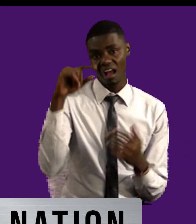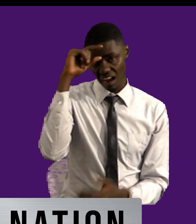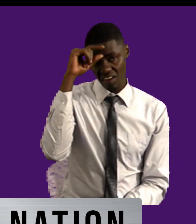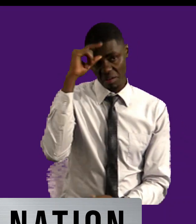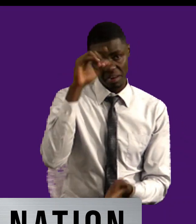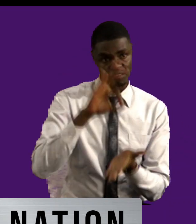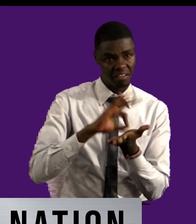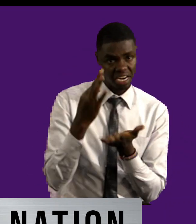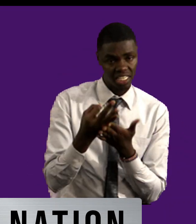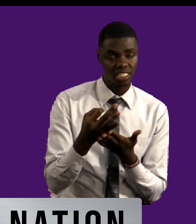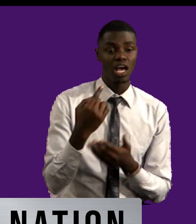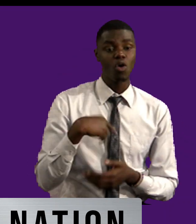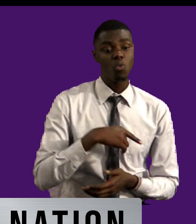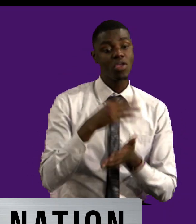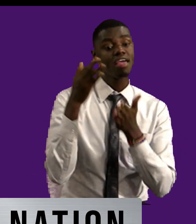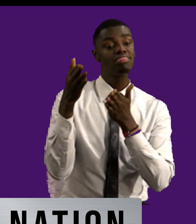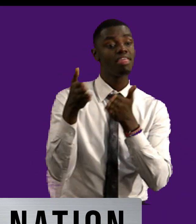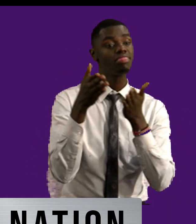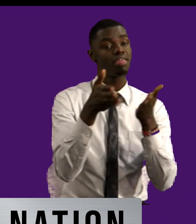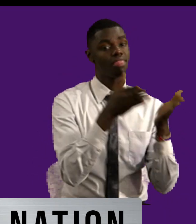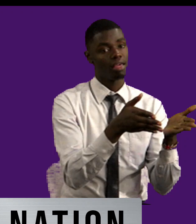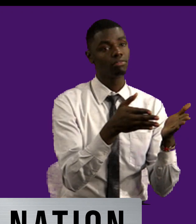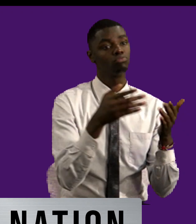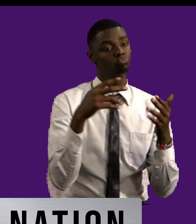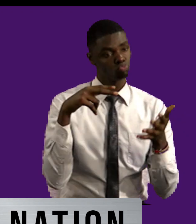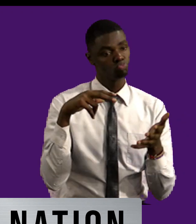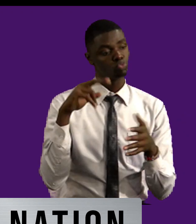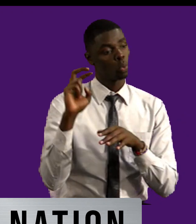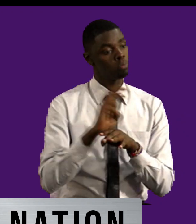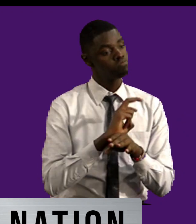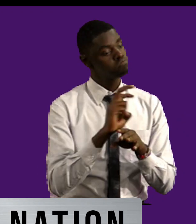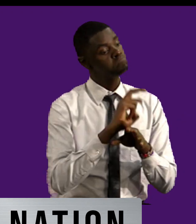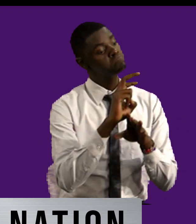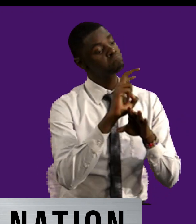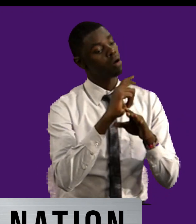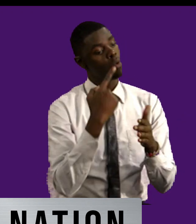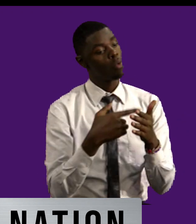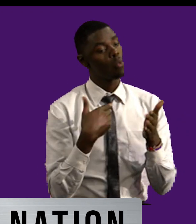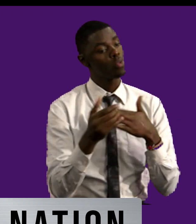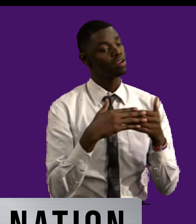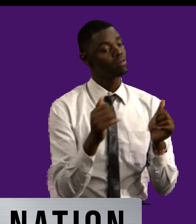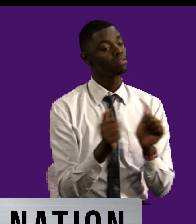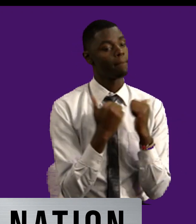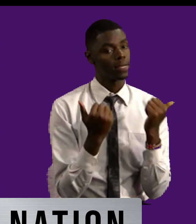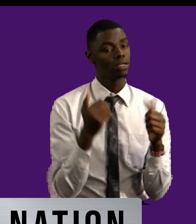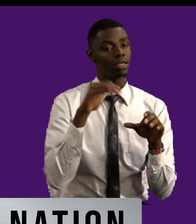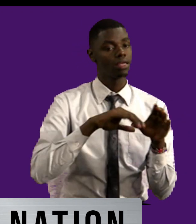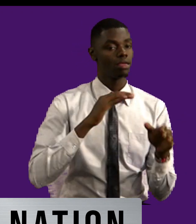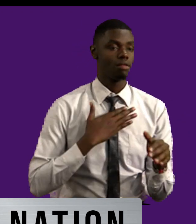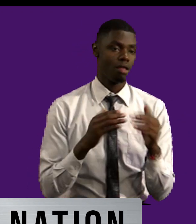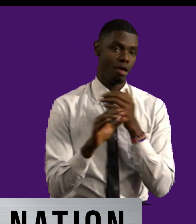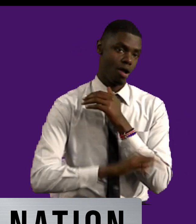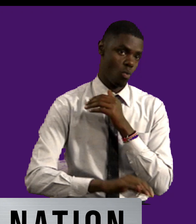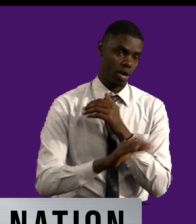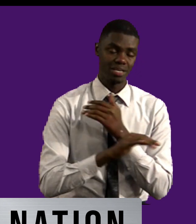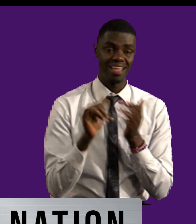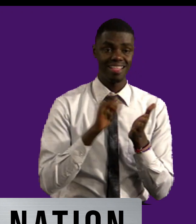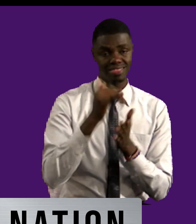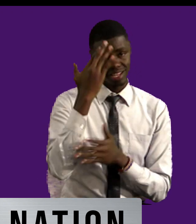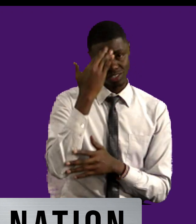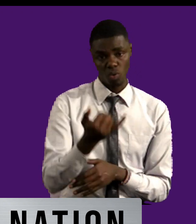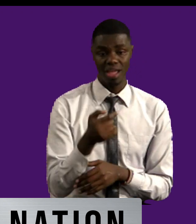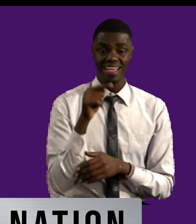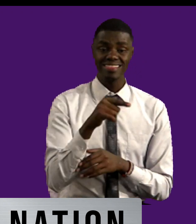government funders. We are there to be standby and watch whatever is happening in our country, and that's